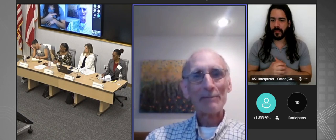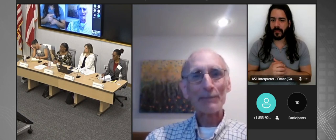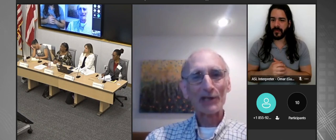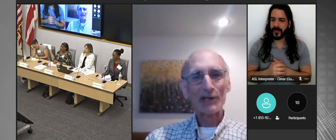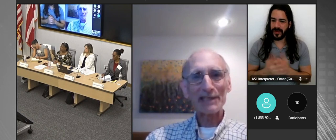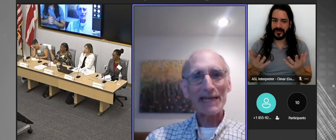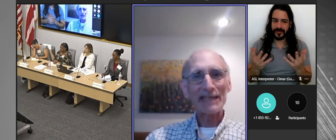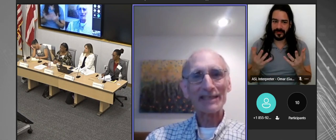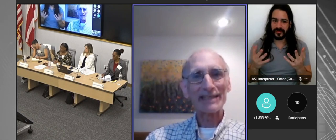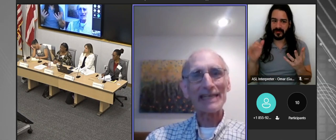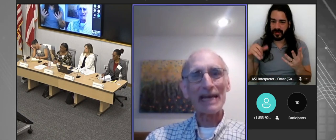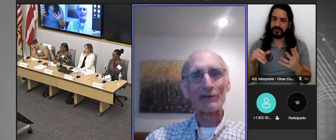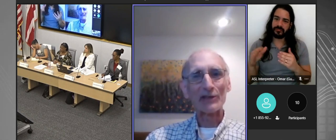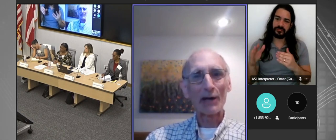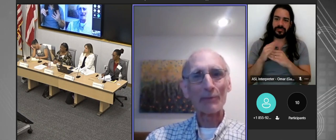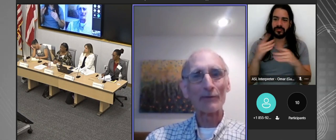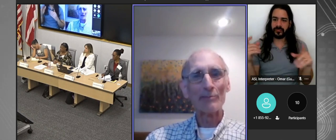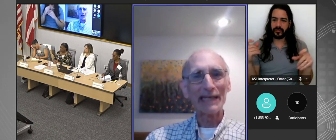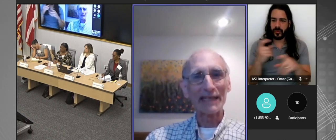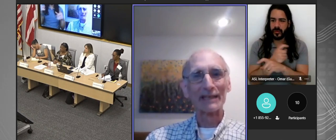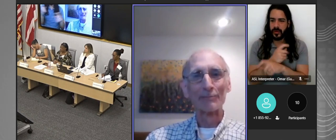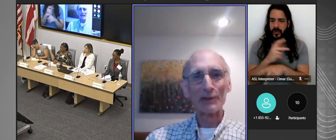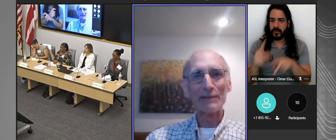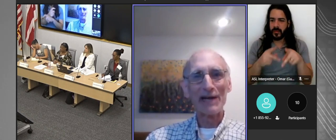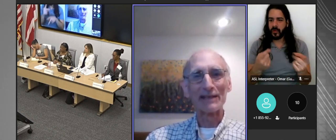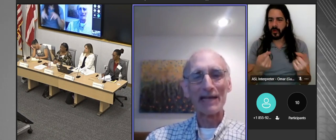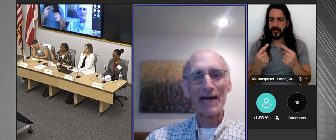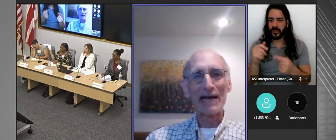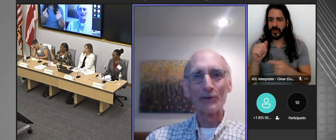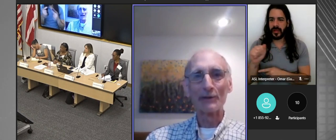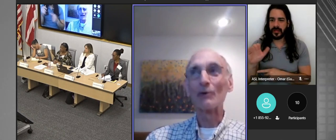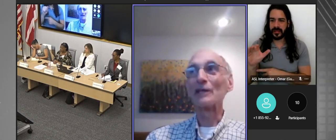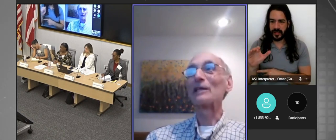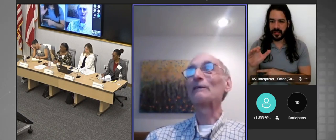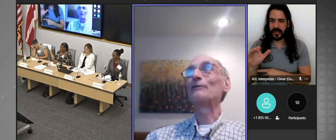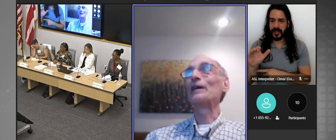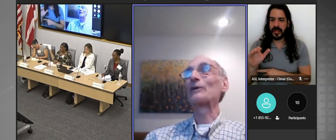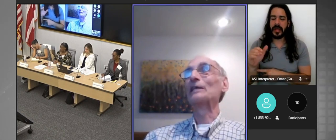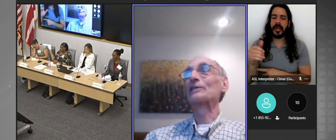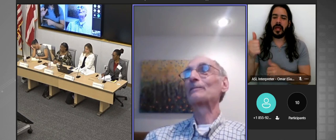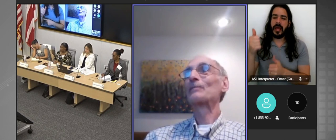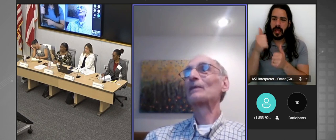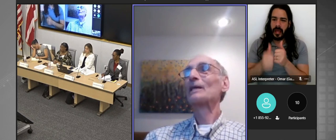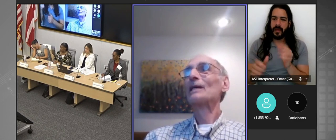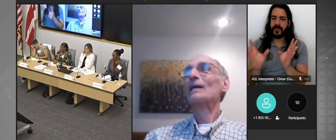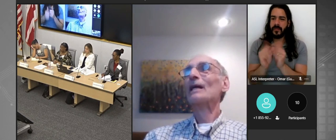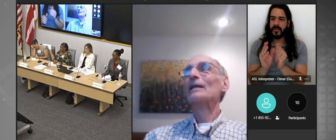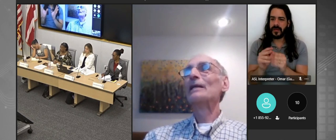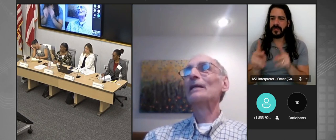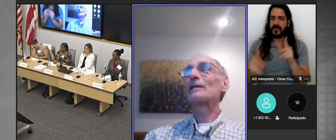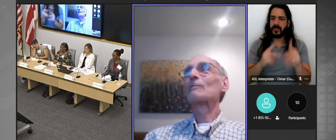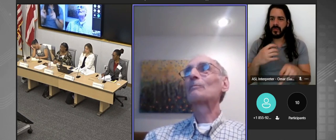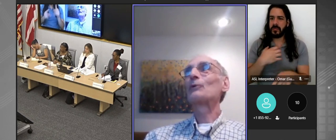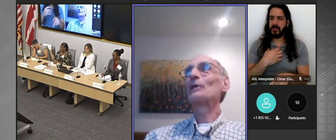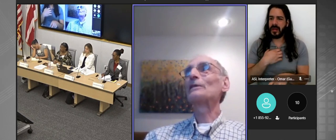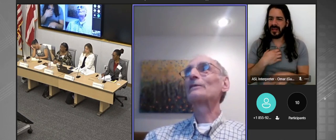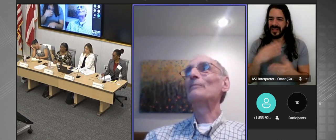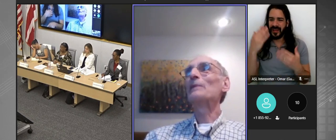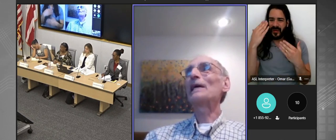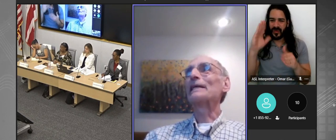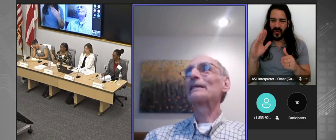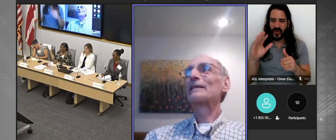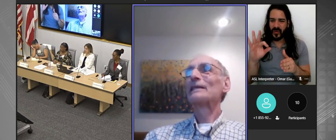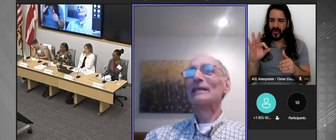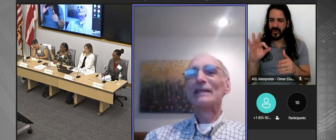day of the week. That's why we say it's so complicated. People come to the AAC every time we have a meeting and complain about not knowing what